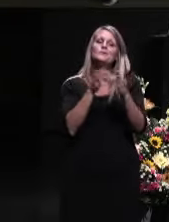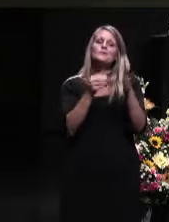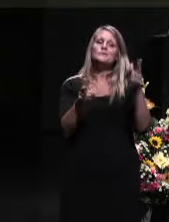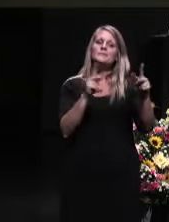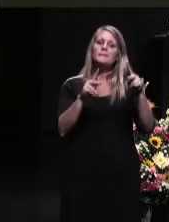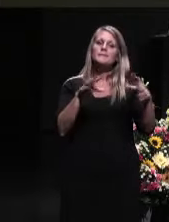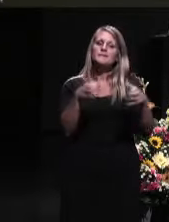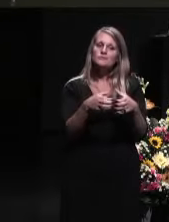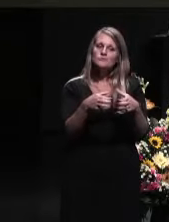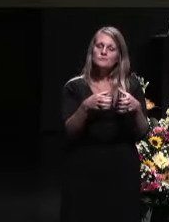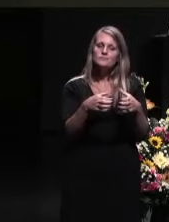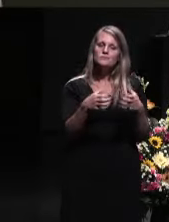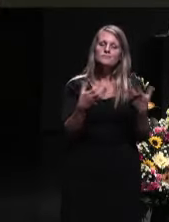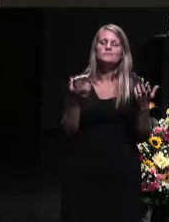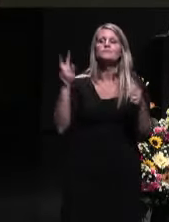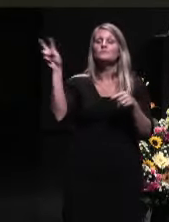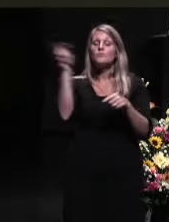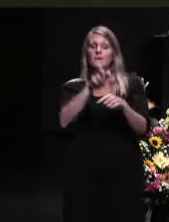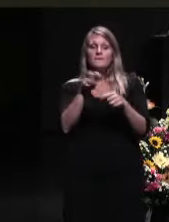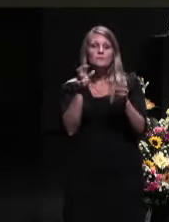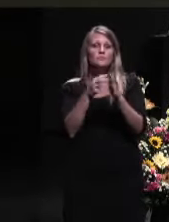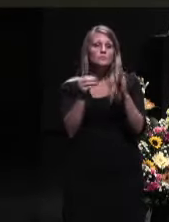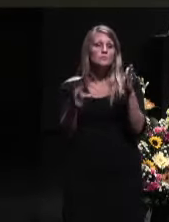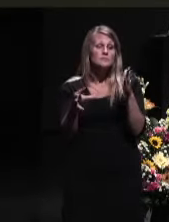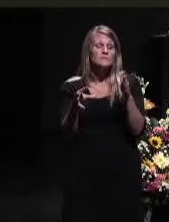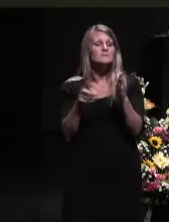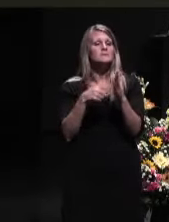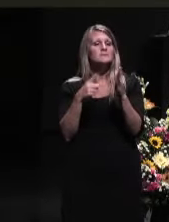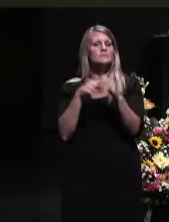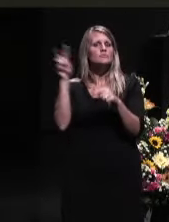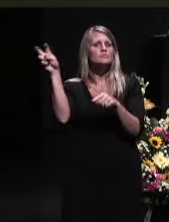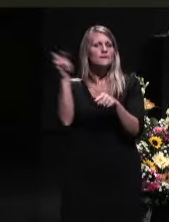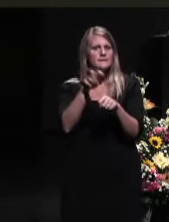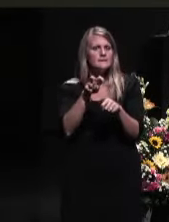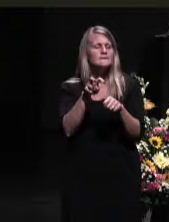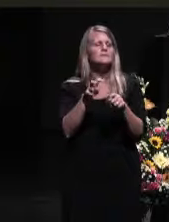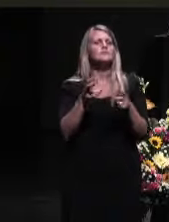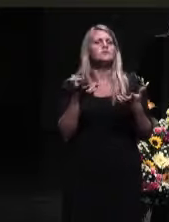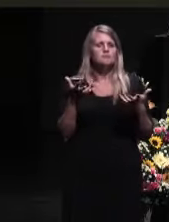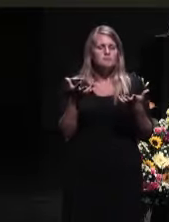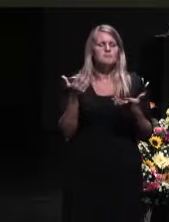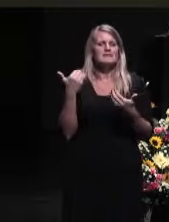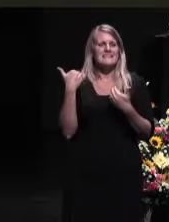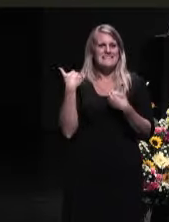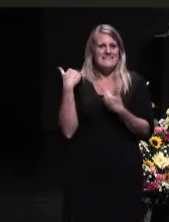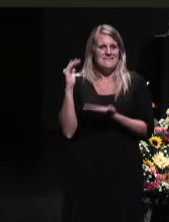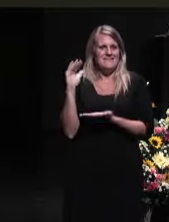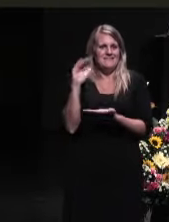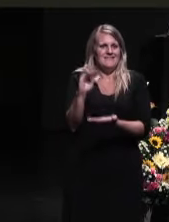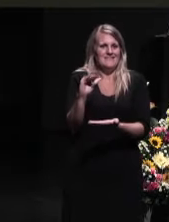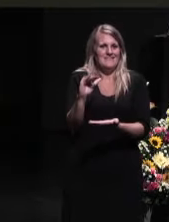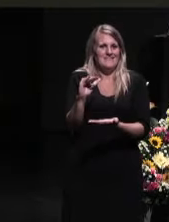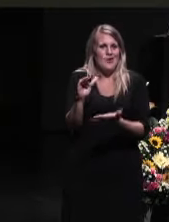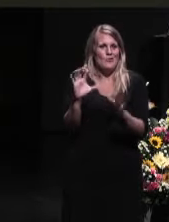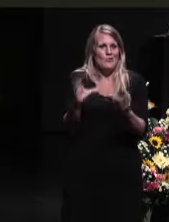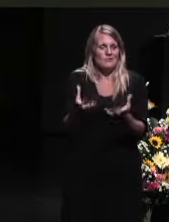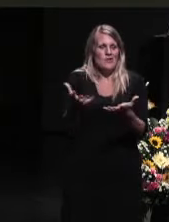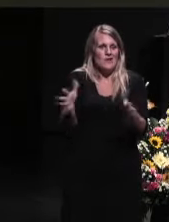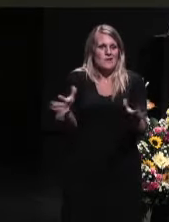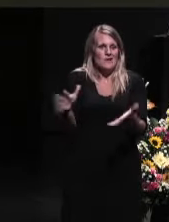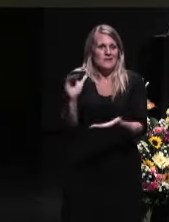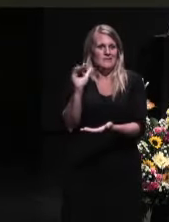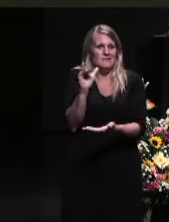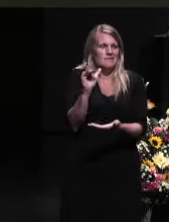I mentioned earlier, transfer students. Transfer students sometimes come in with more courses. They switch majors and they have